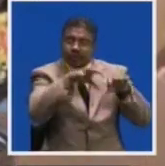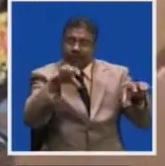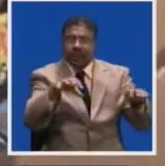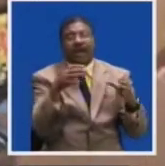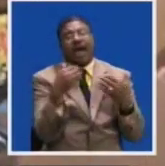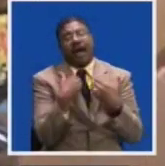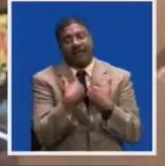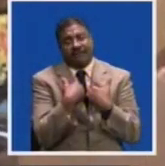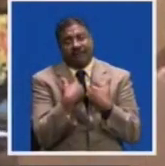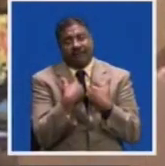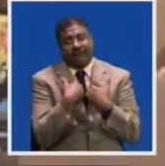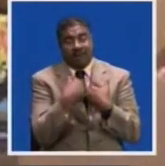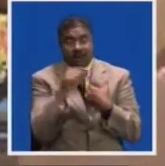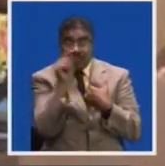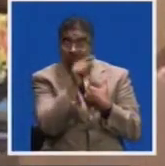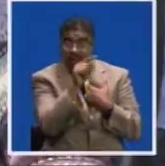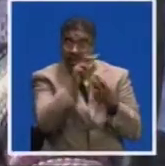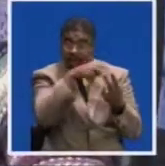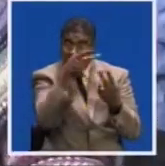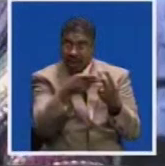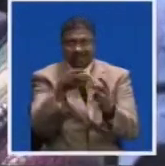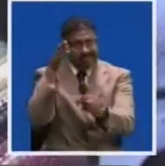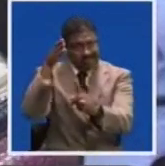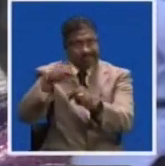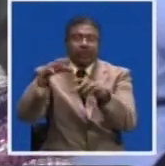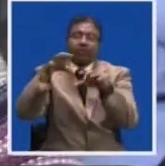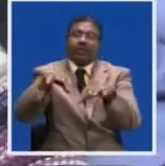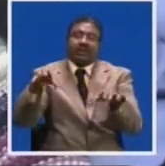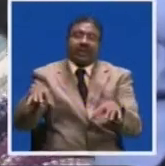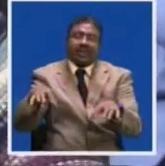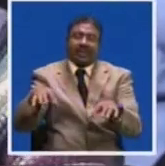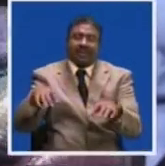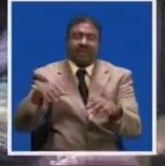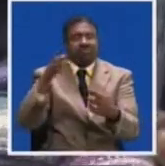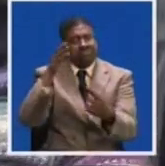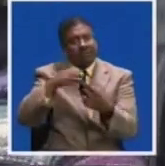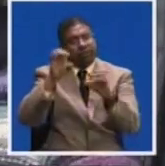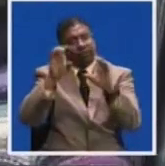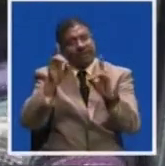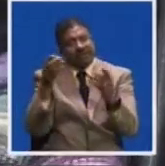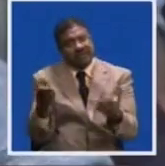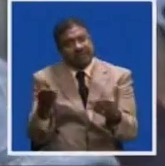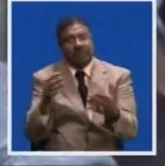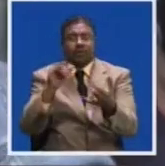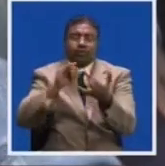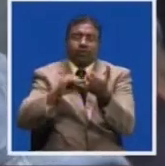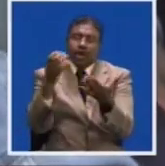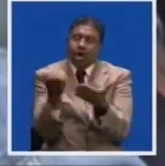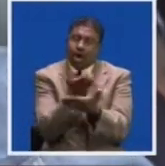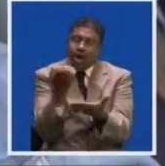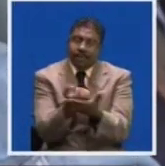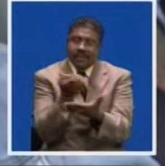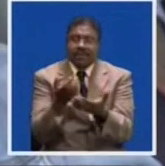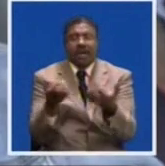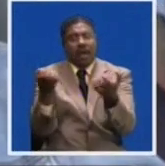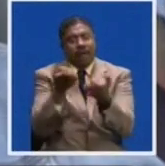programs meant for children cover aspects of education, socio-economic, environmental,